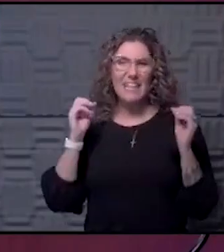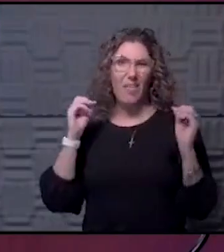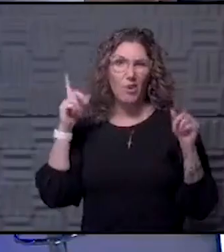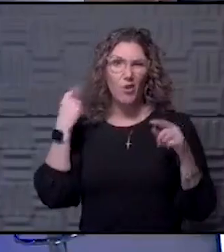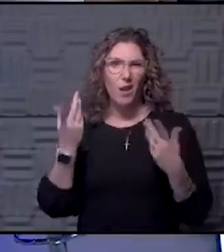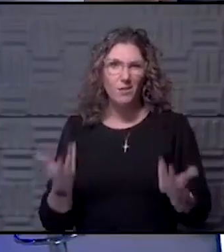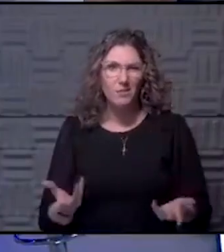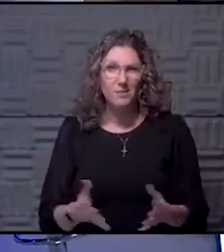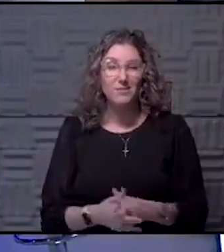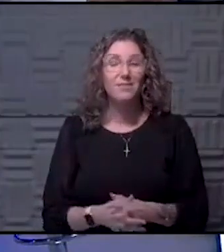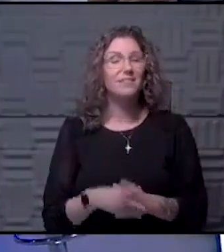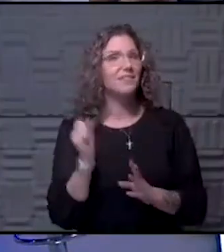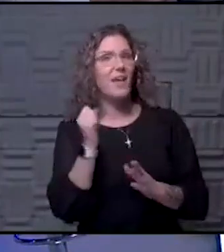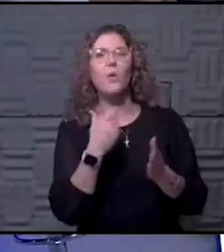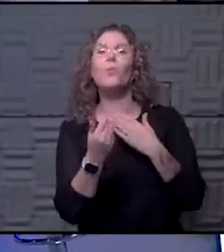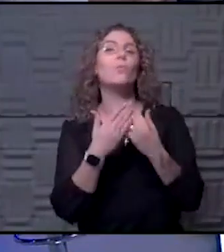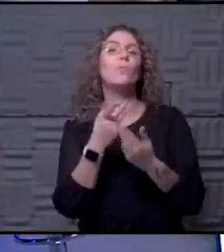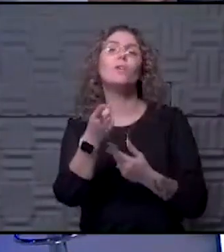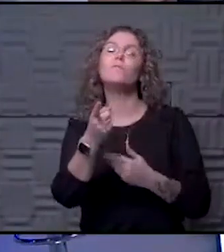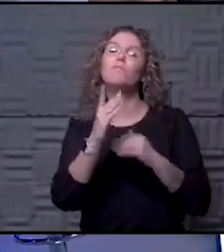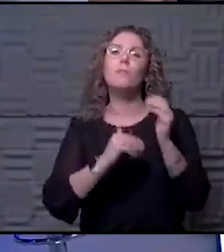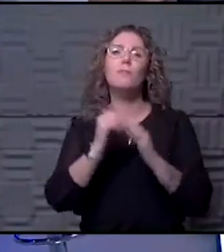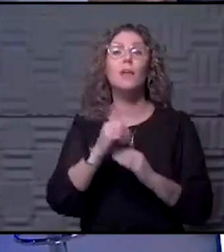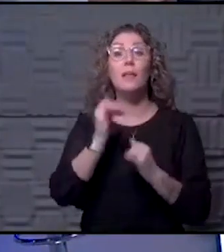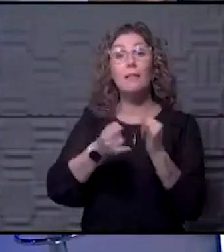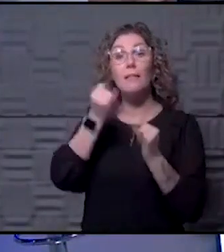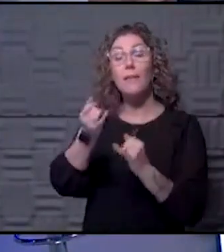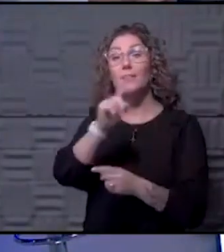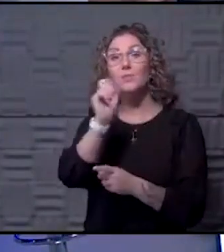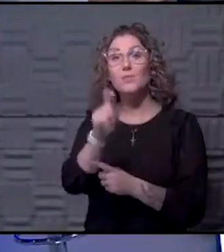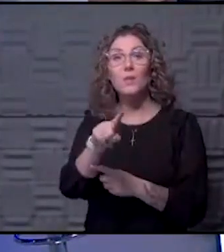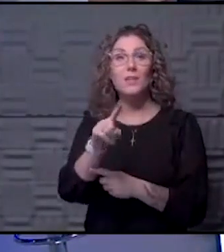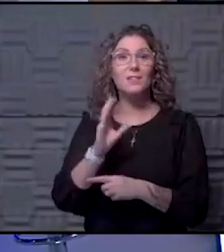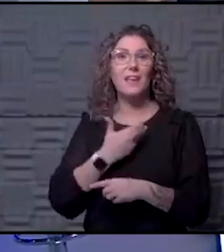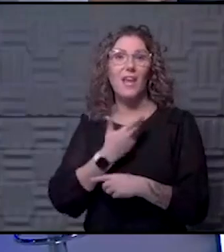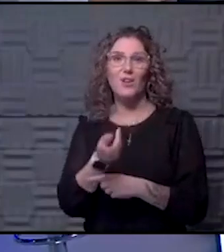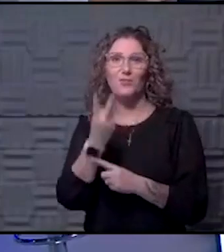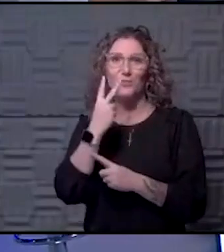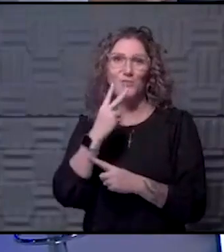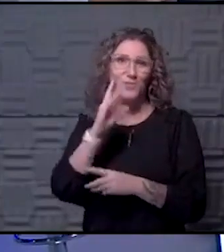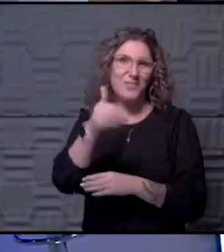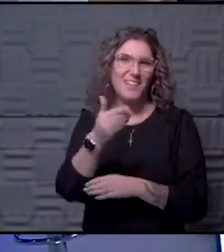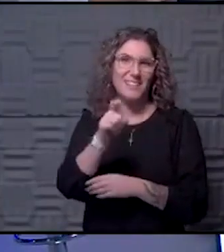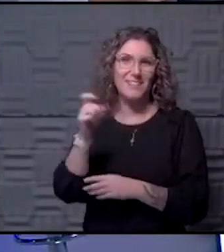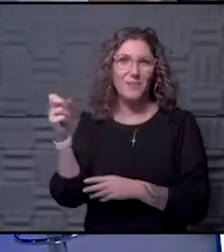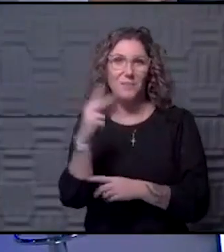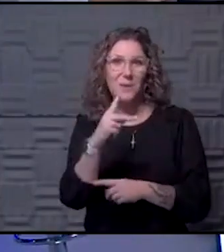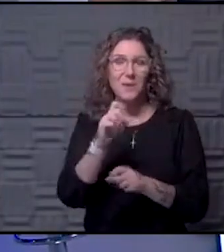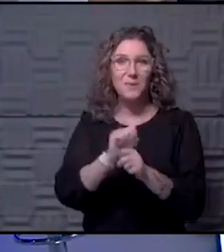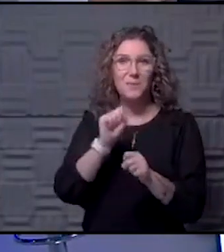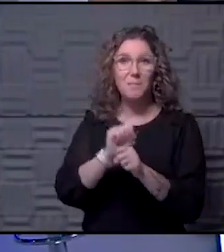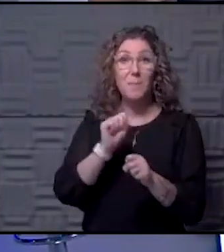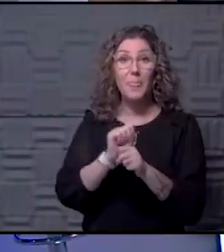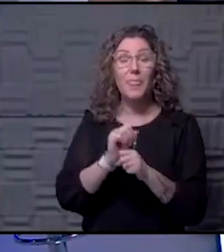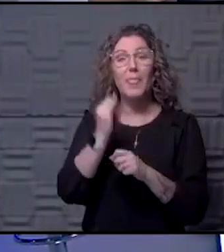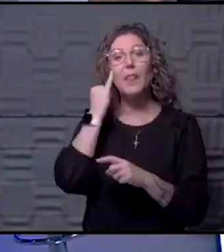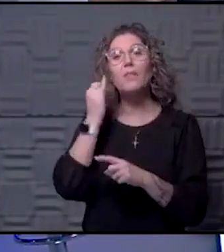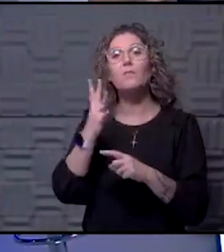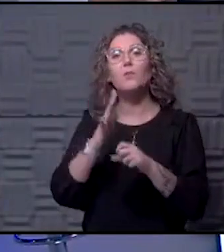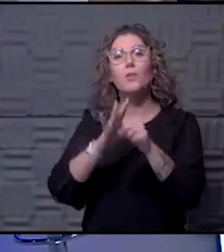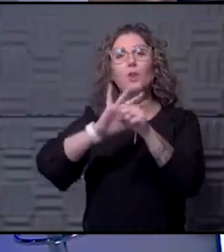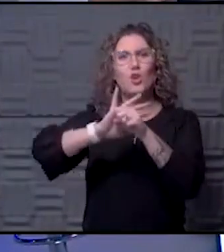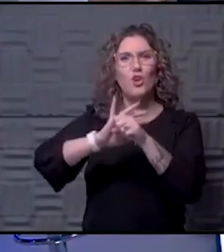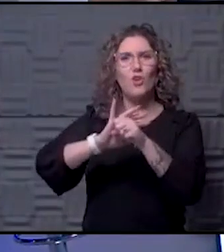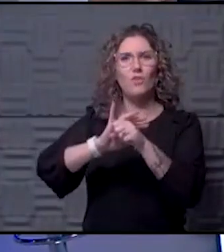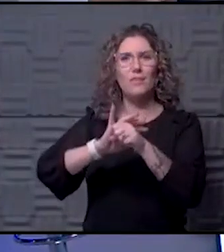crazy. Yeah, whatever you feel comfortable with, really. Last question, because I know that our two guests have to get back to work. So if your COVID infection was acute, will you